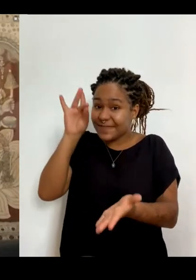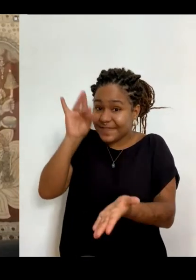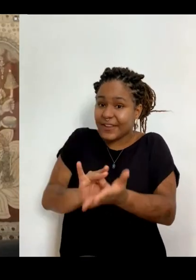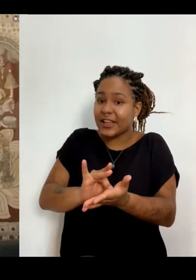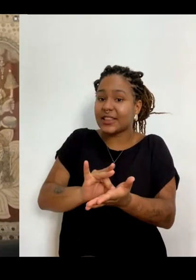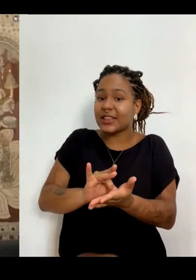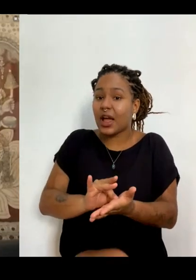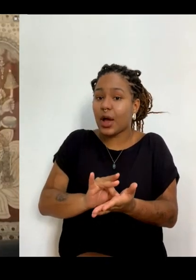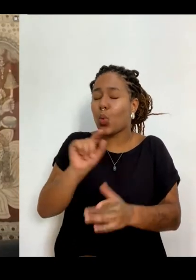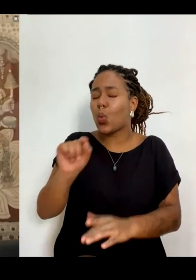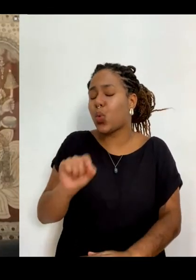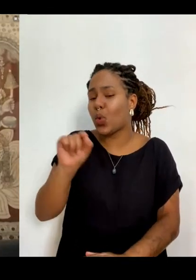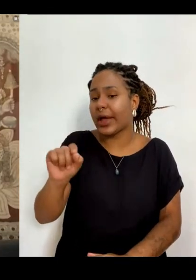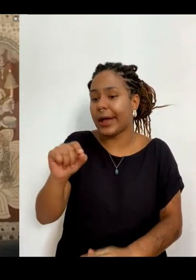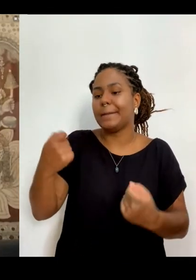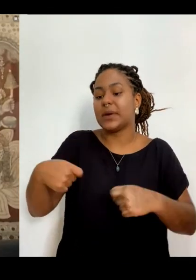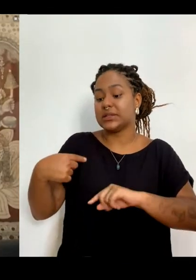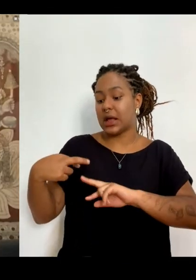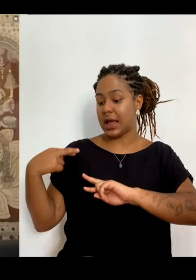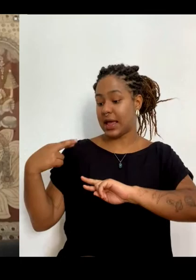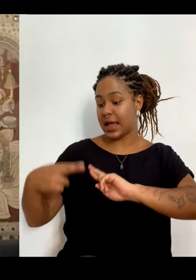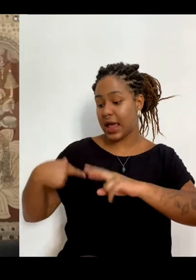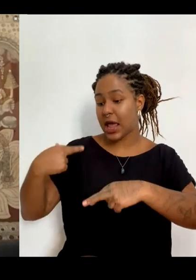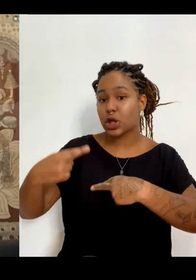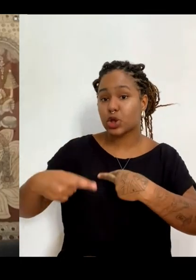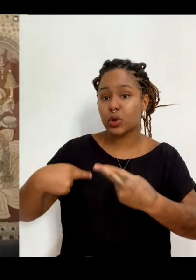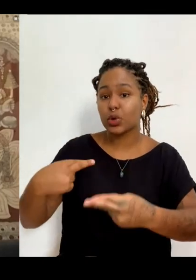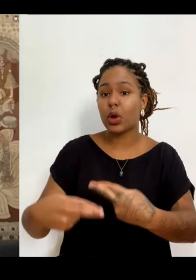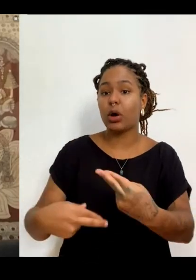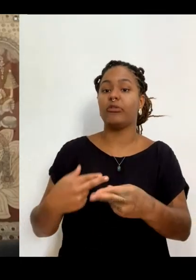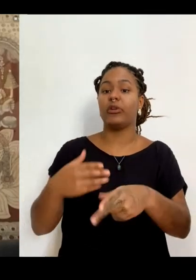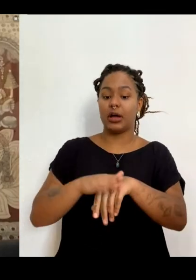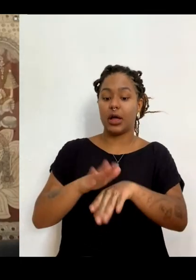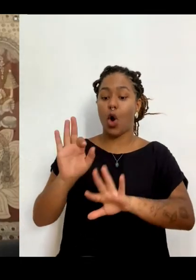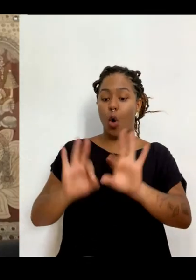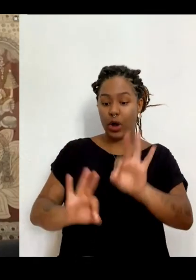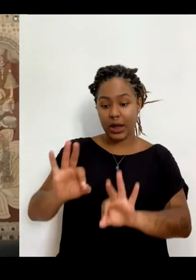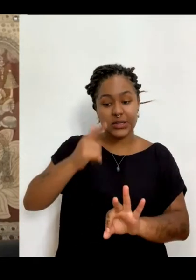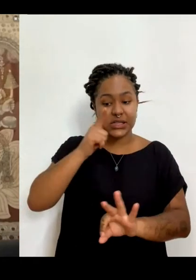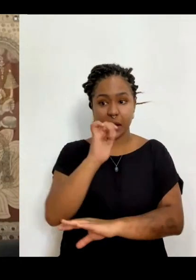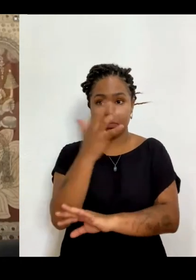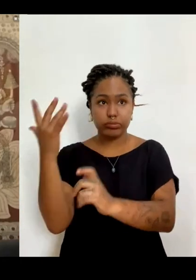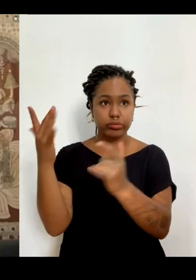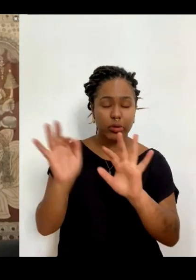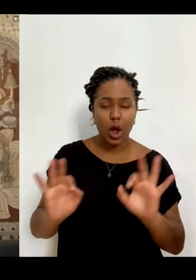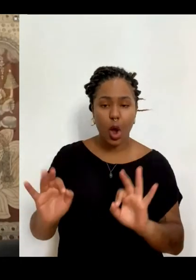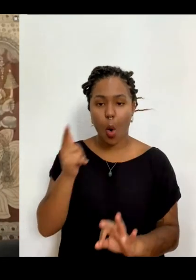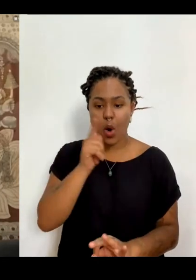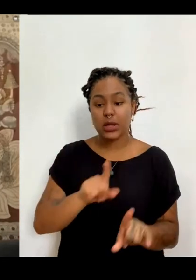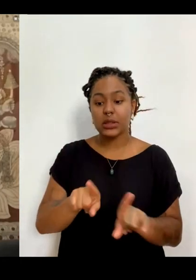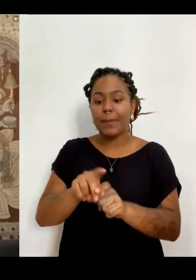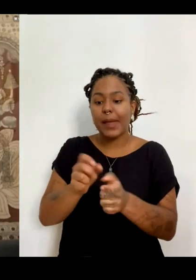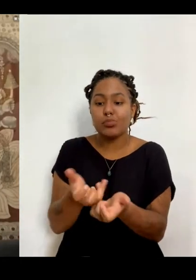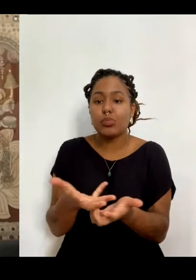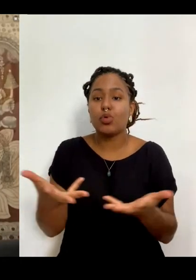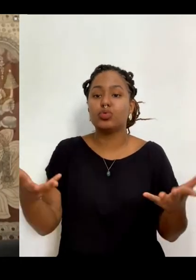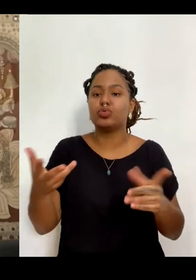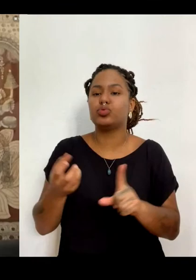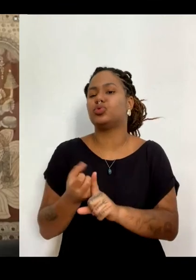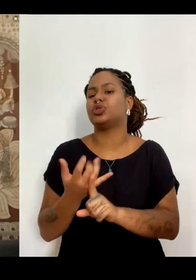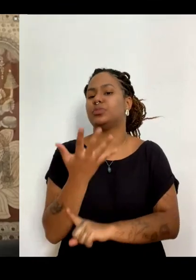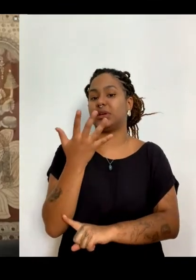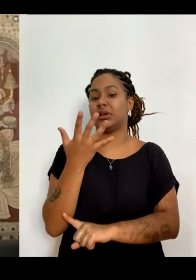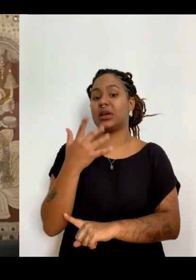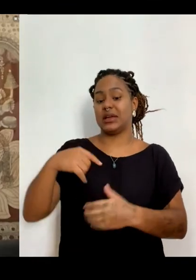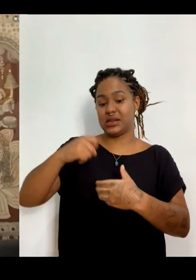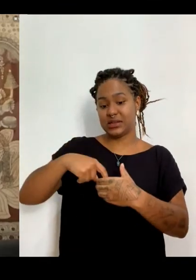organizes it multiplies and all the industrial seats are non-renewable bred for